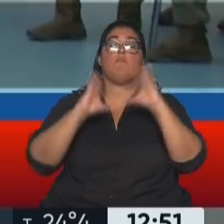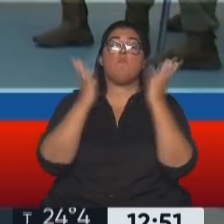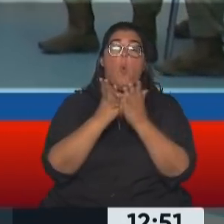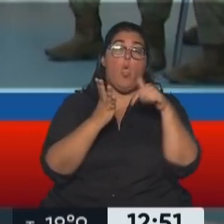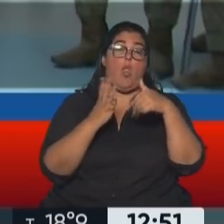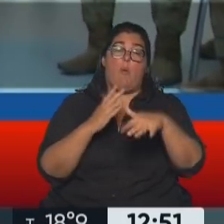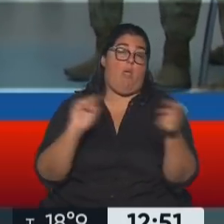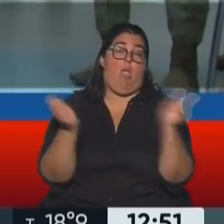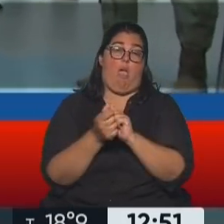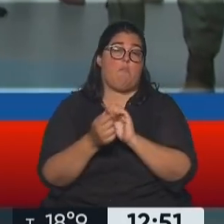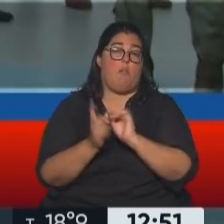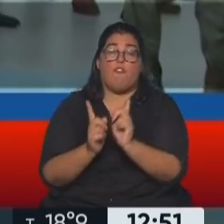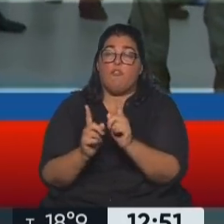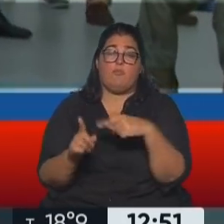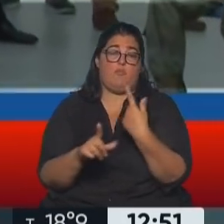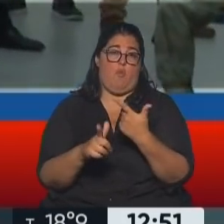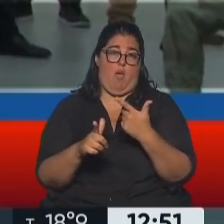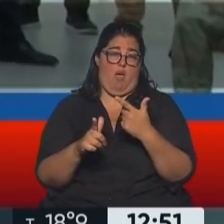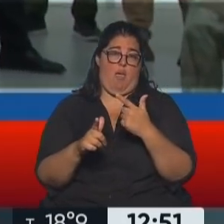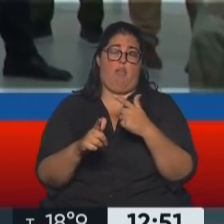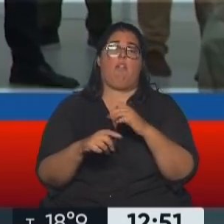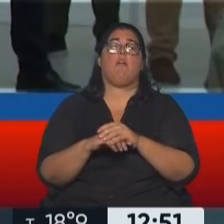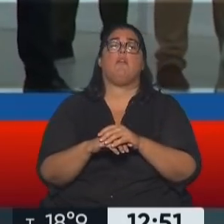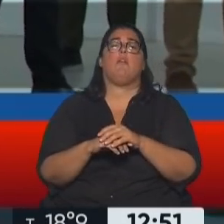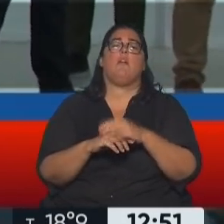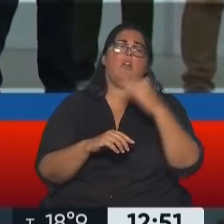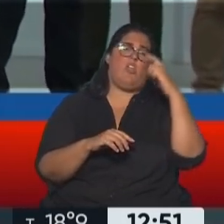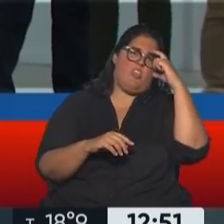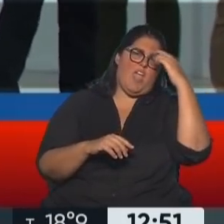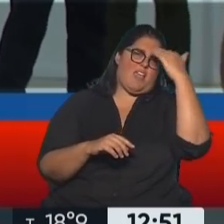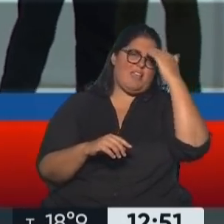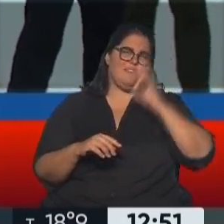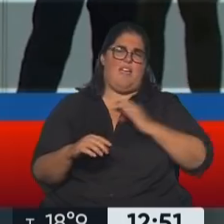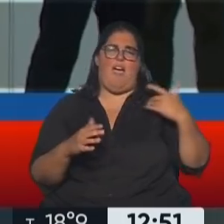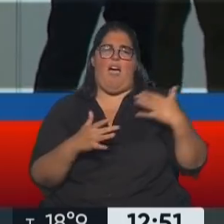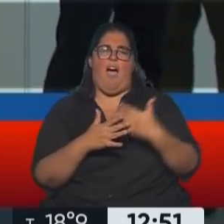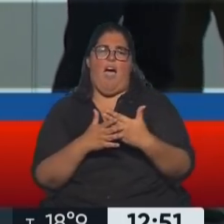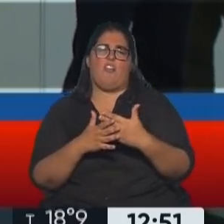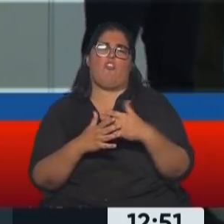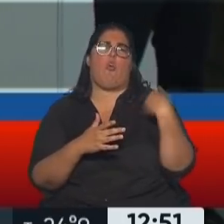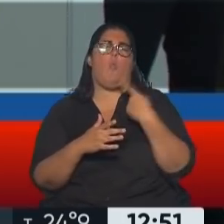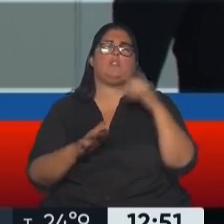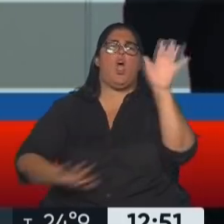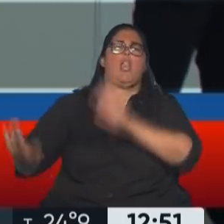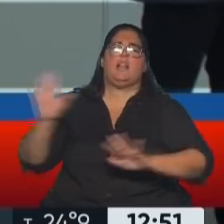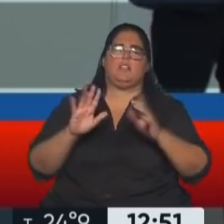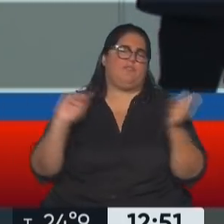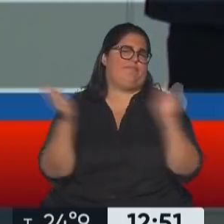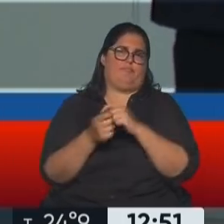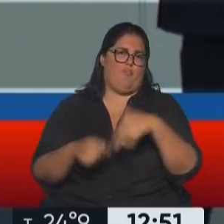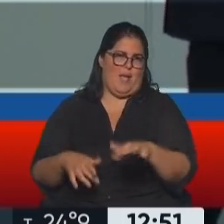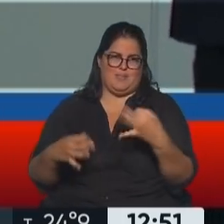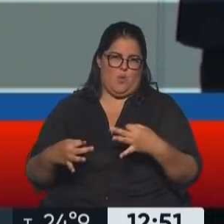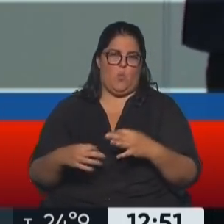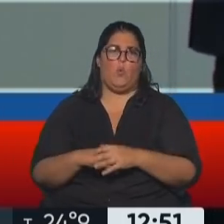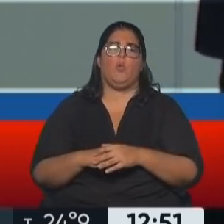because of Ukraine, but not going to be the same 10, 15 years from now in terms of our organizational structures. And the question is, who's